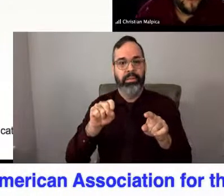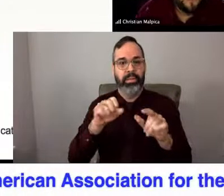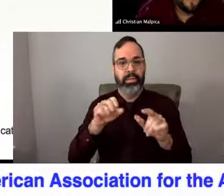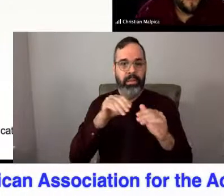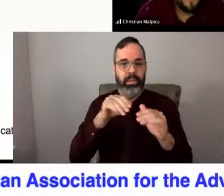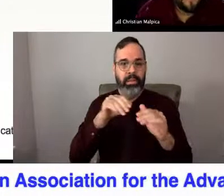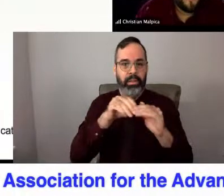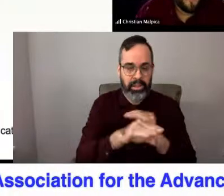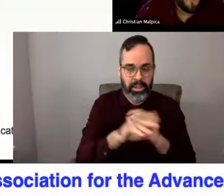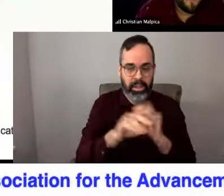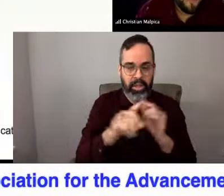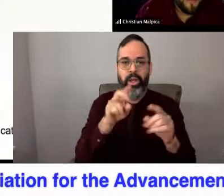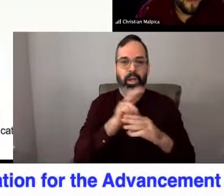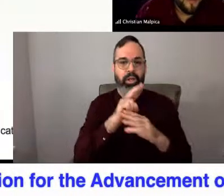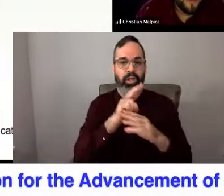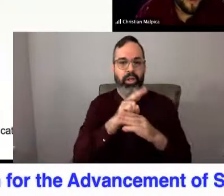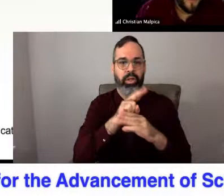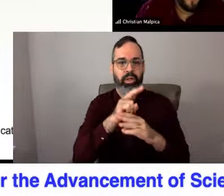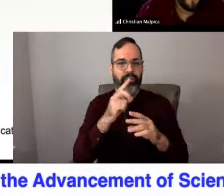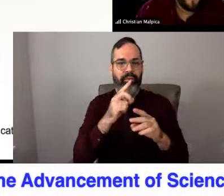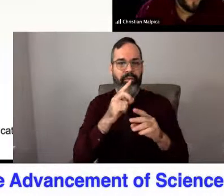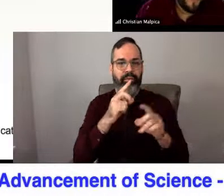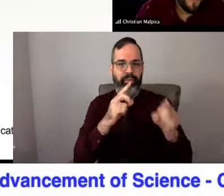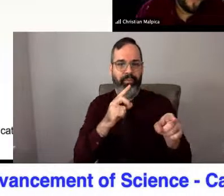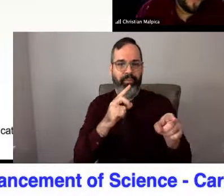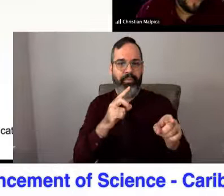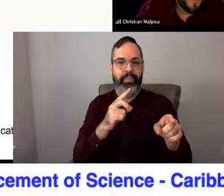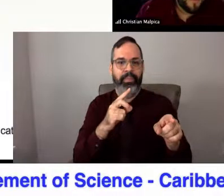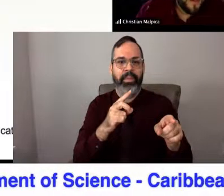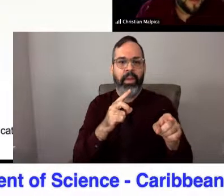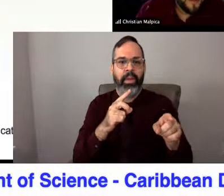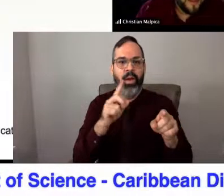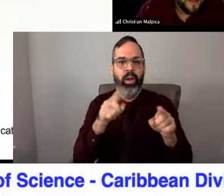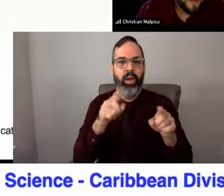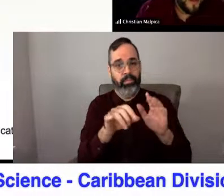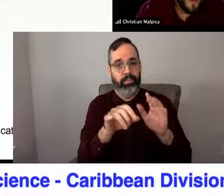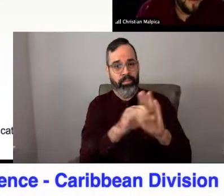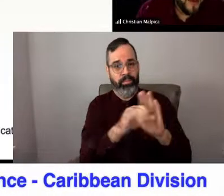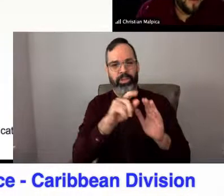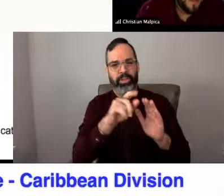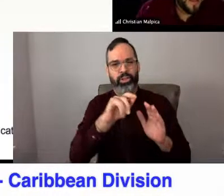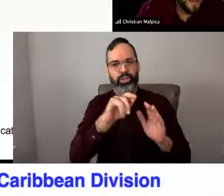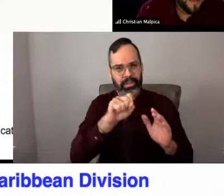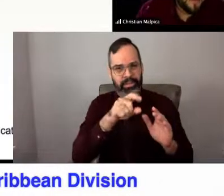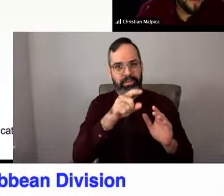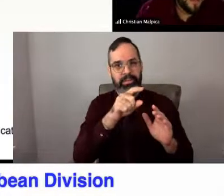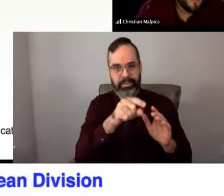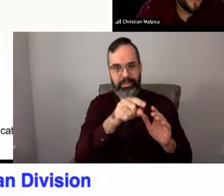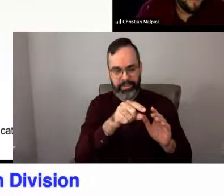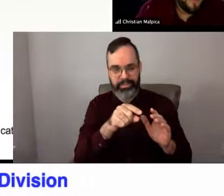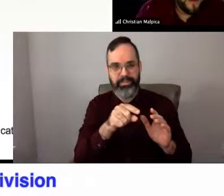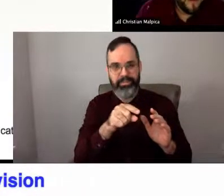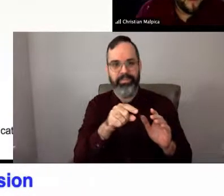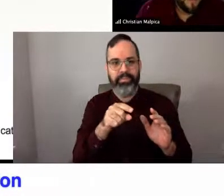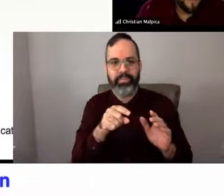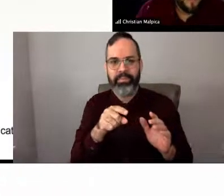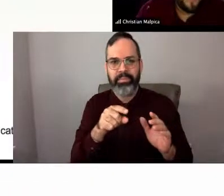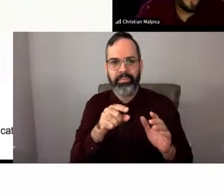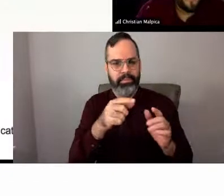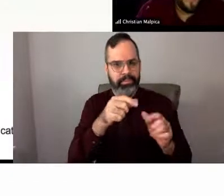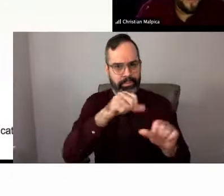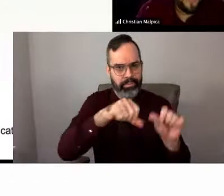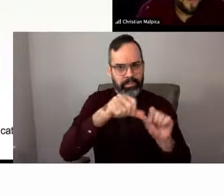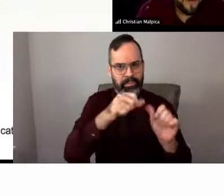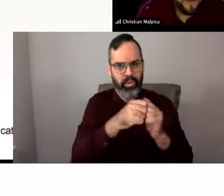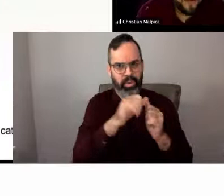use Triton to permeabilize the membrane. When we permeabilize the membrane of astrocytes, rhoavidin can enter, interact with biotinylated spermine, and